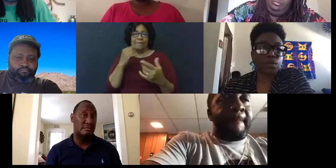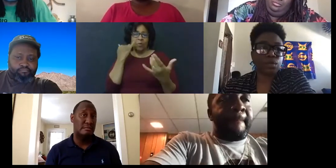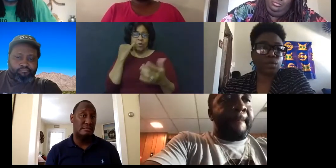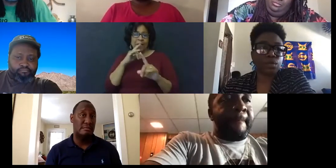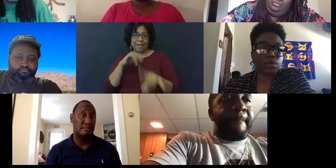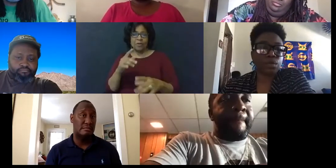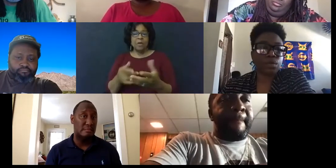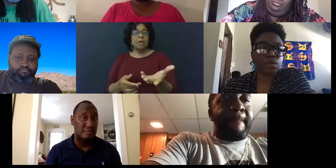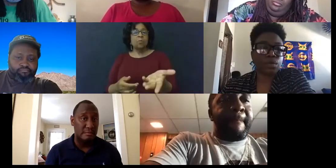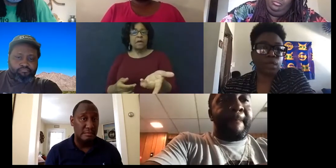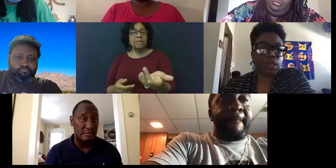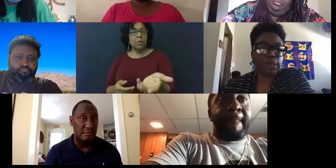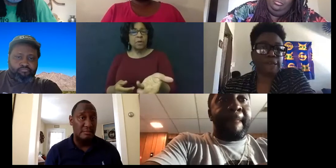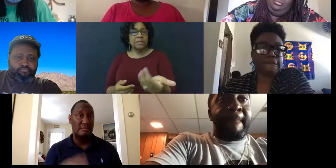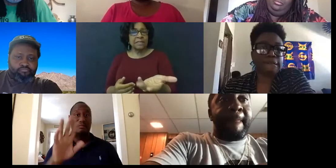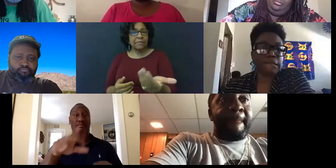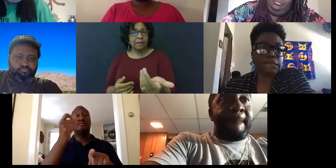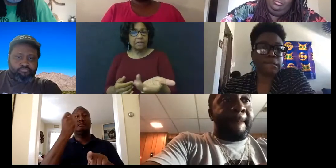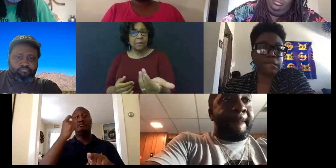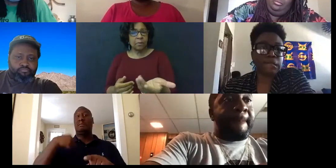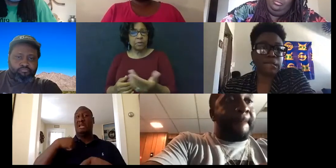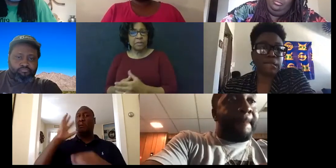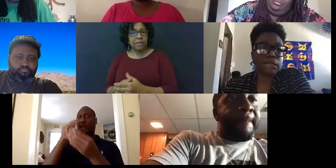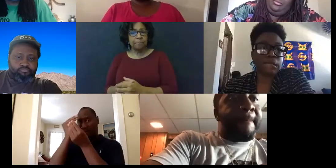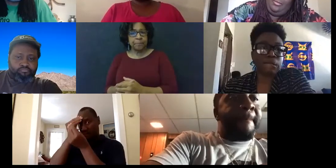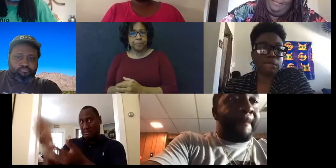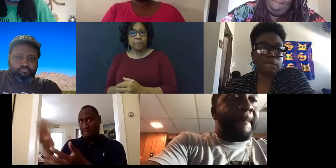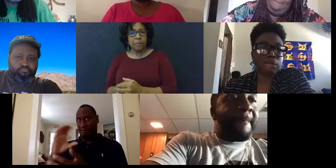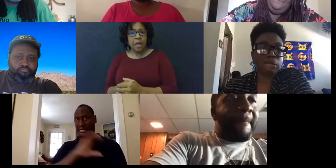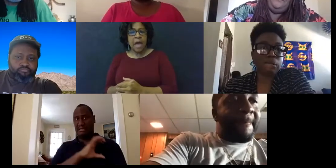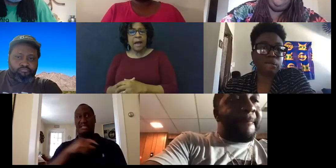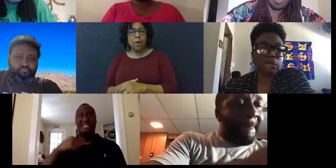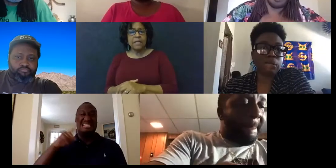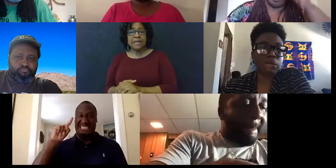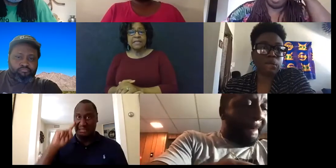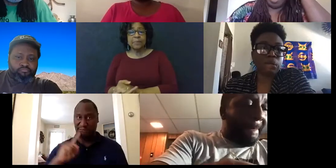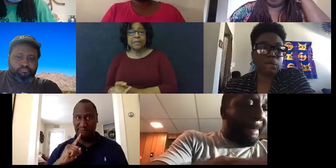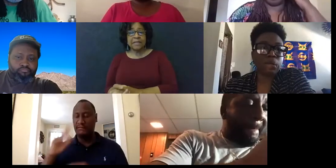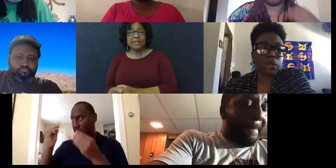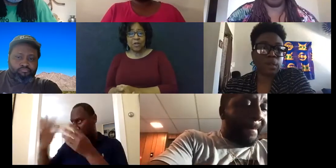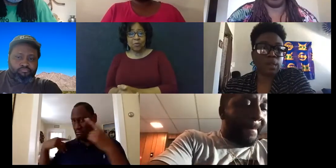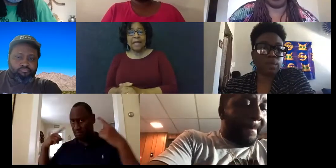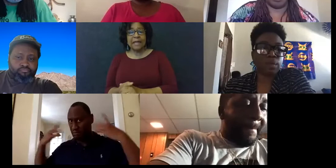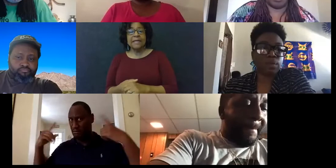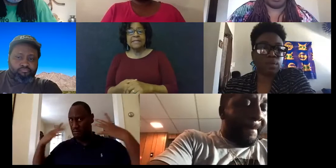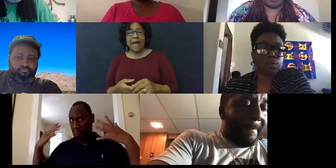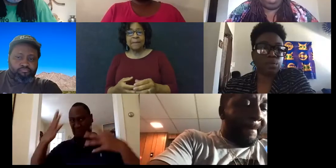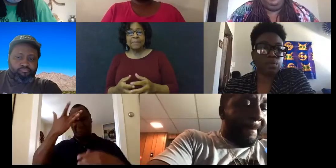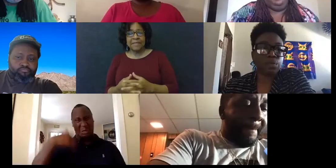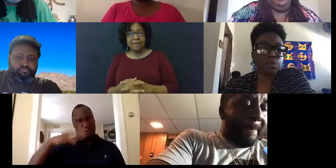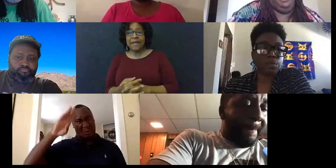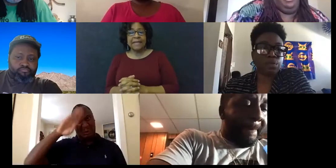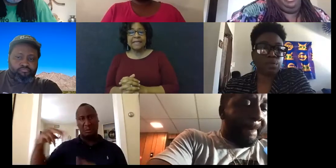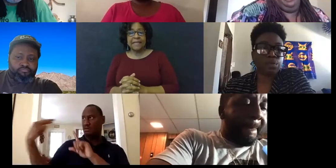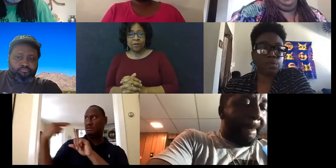that, chime in. Well, Kevin did want to say something else about. Oh, go ahead, Kevin. I'm sorry. I wanted to let the police know that I'm